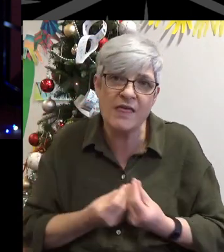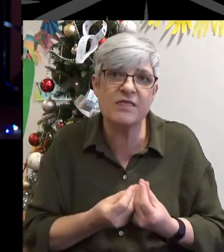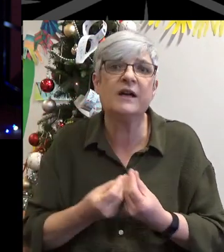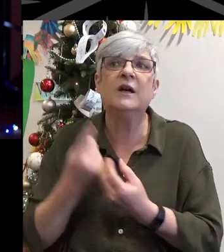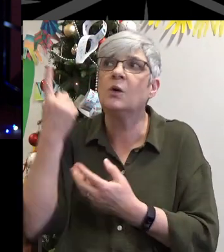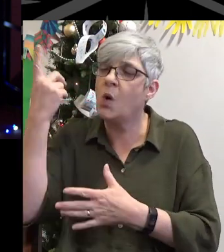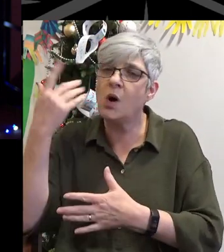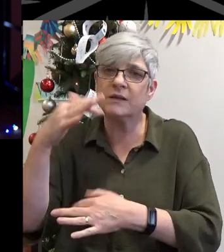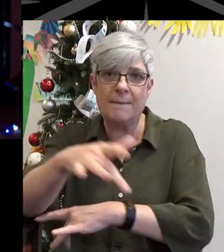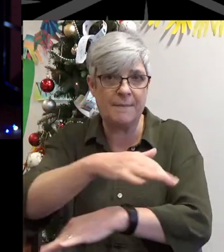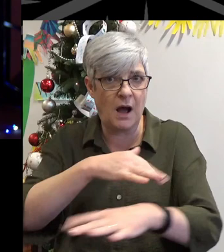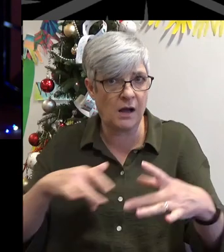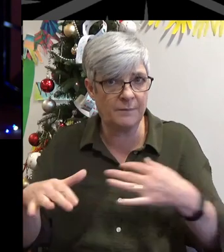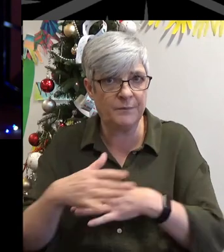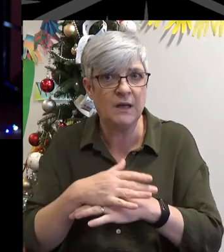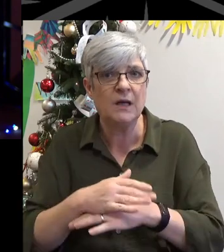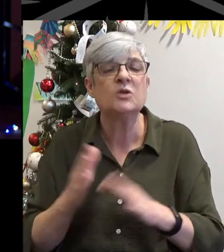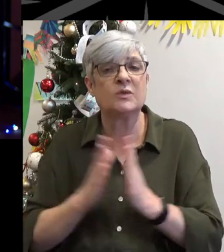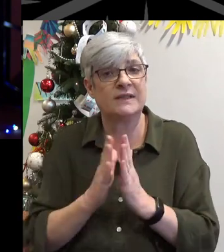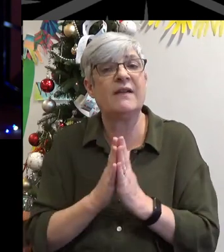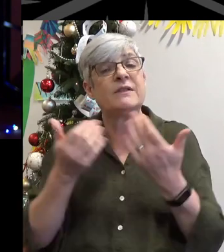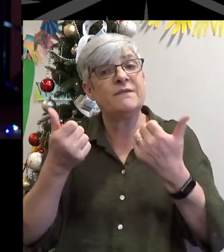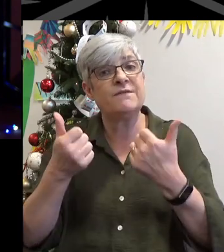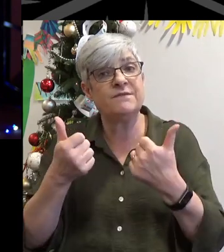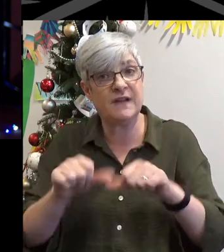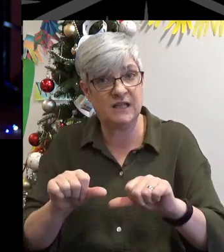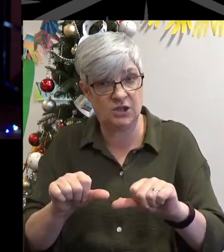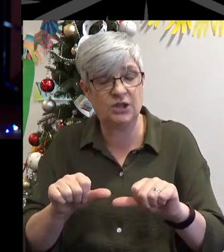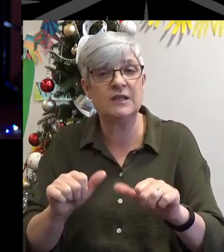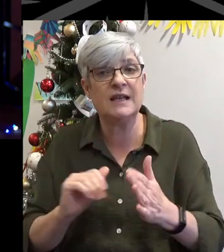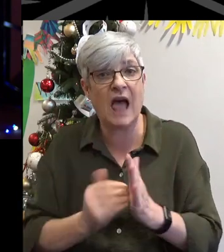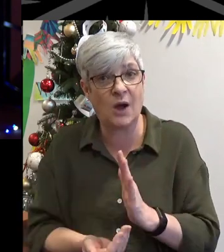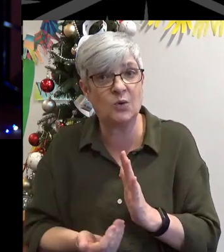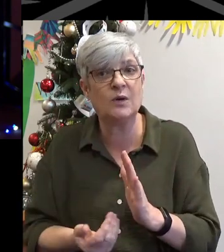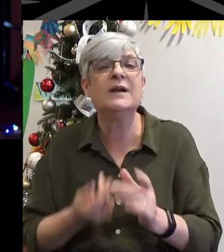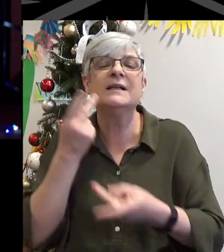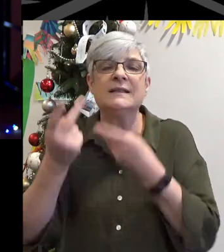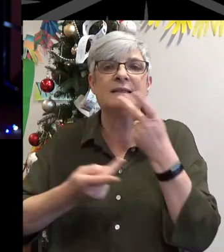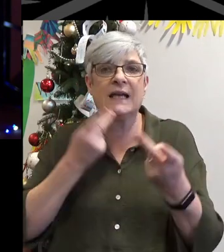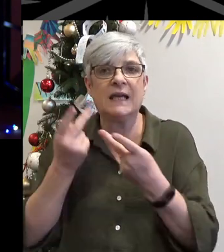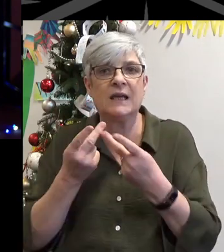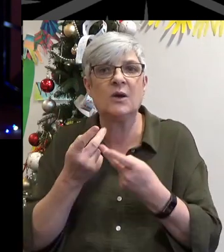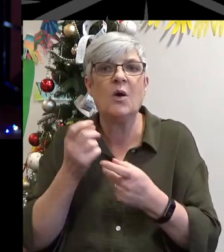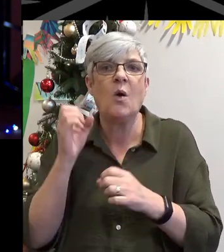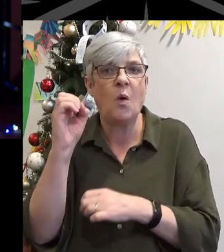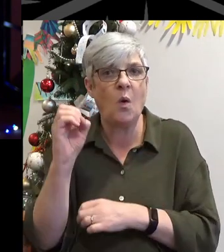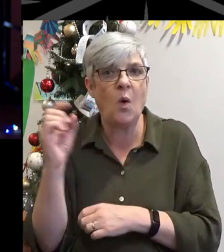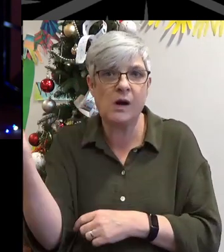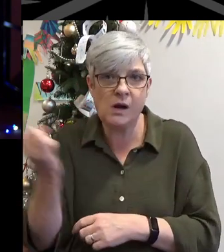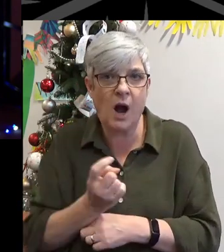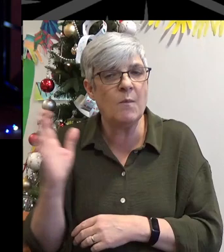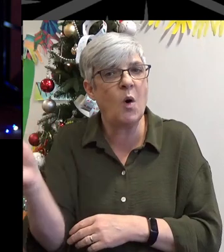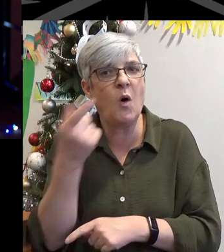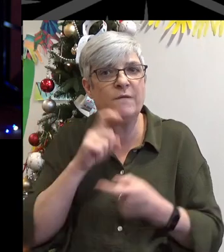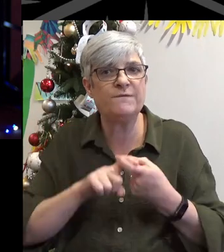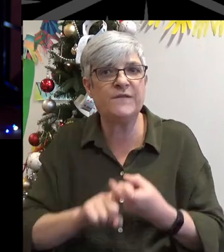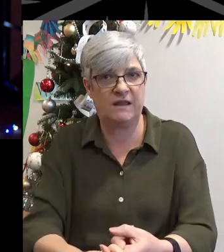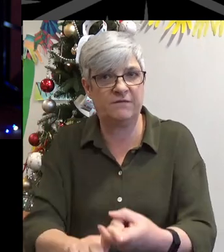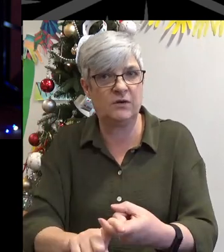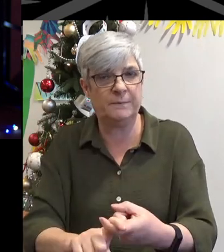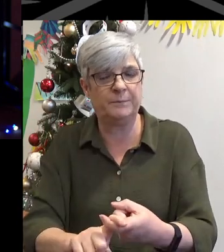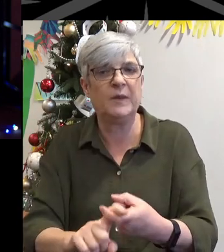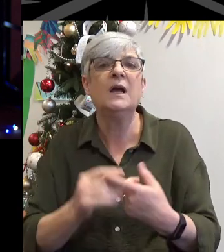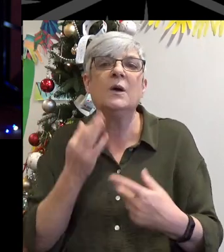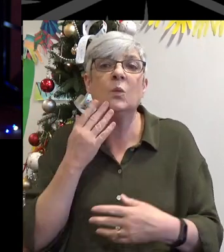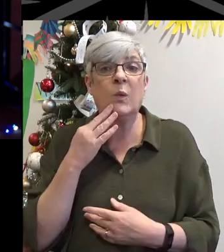to conclude our service by singing the Christmas carol, O Come All Ye Faithful. And as while